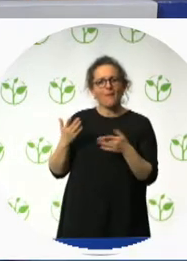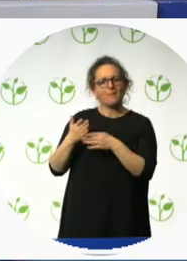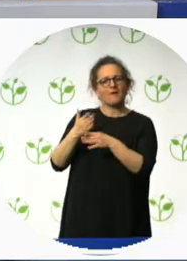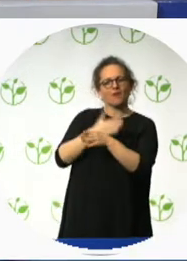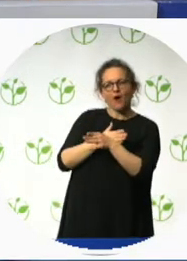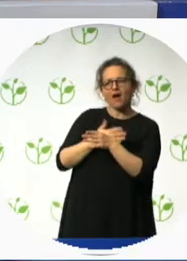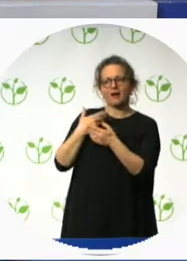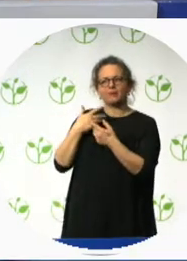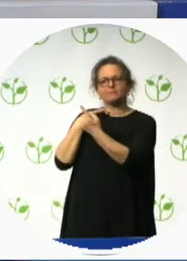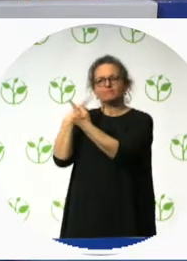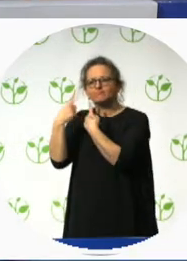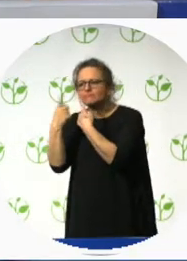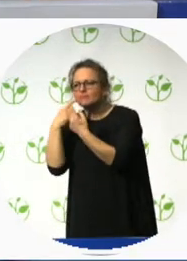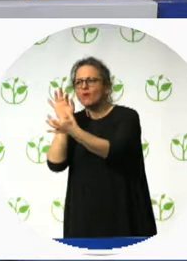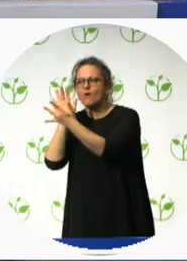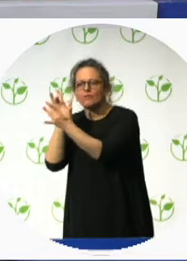Poland and